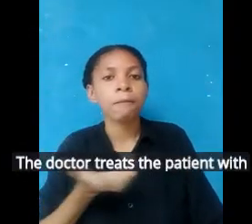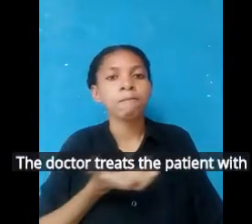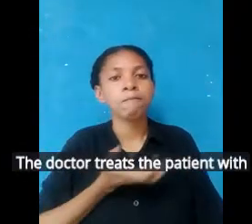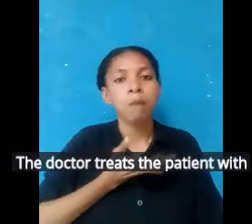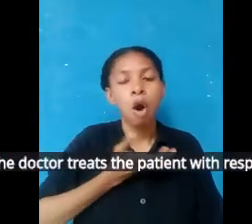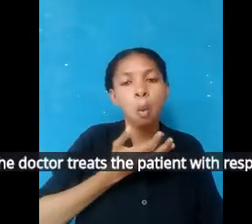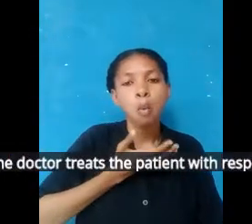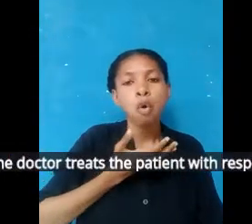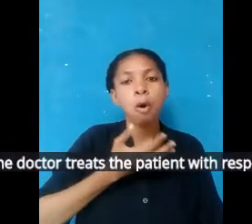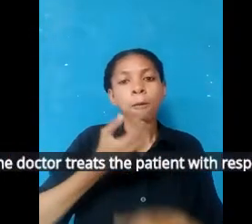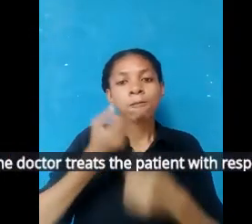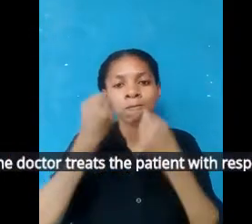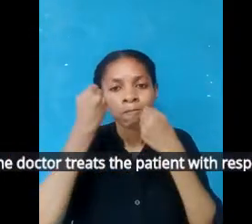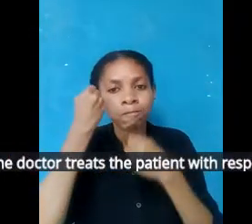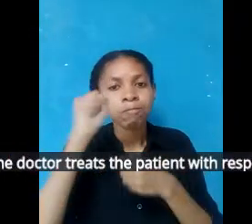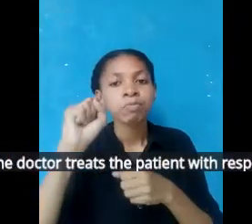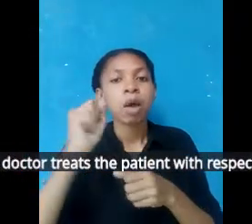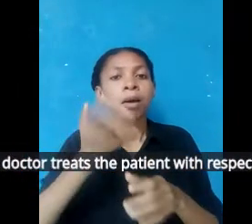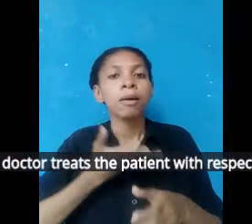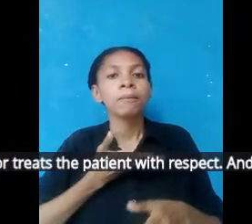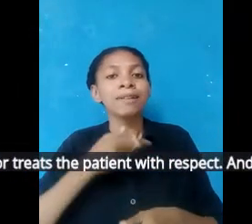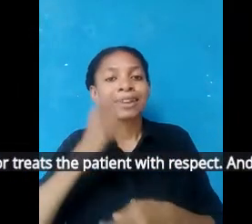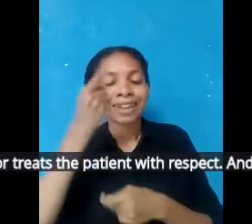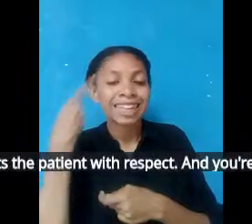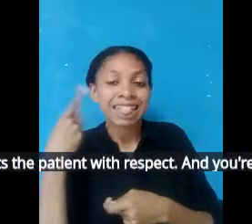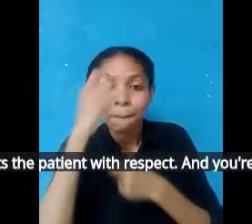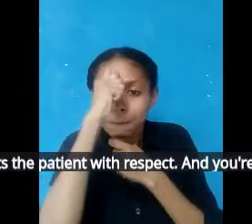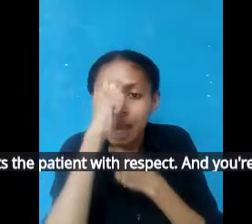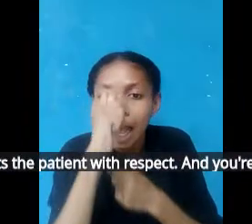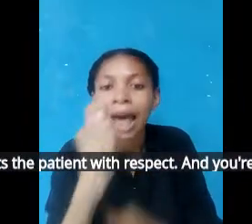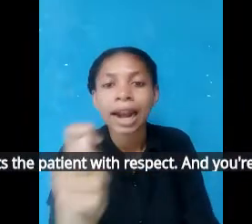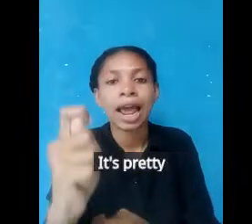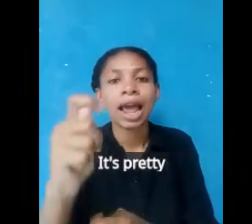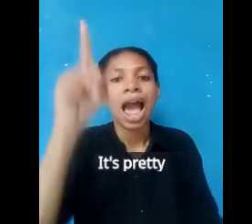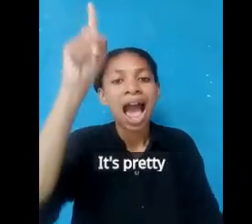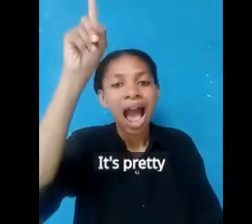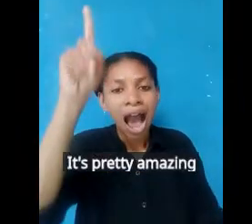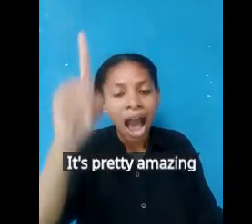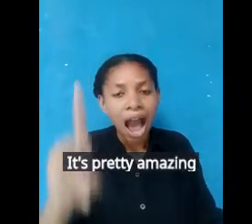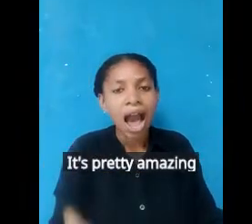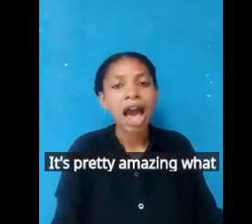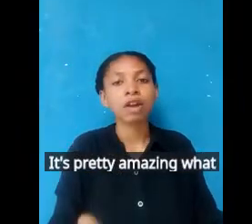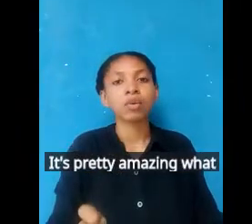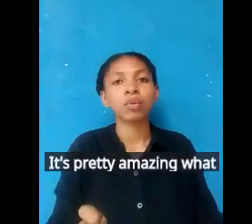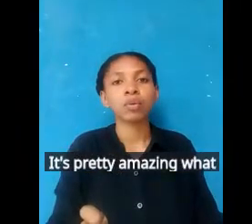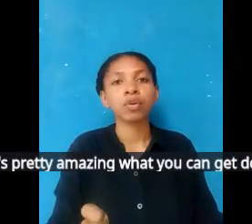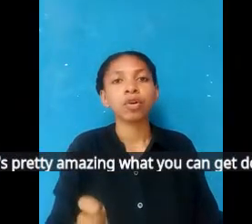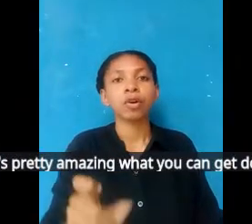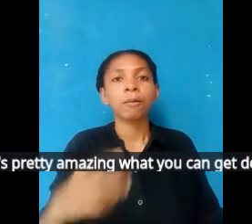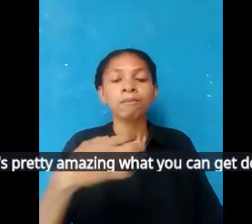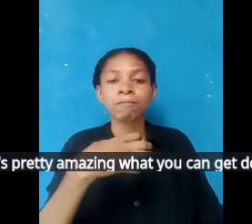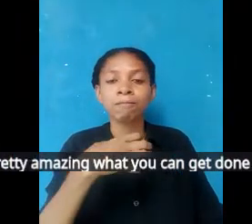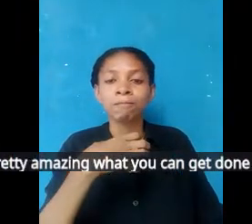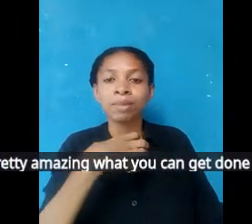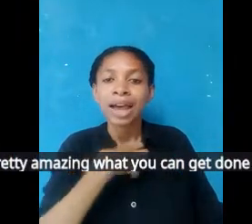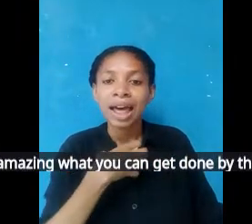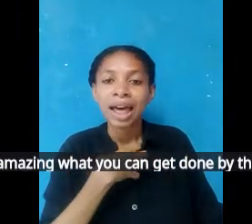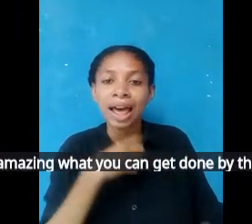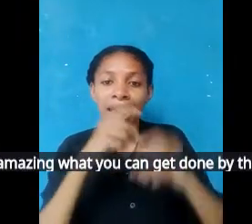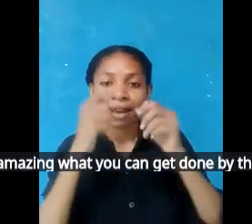respect, and you're in a partnership. It's pretty amazing what you can get done by that. It's just